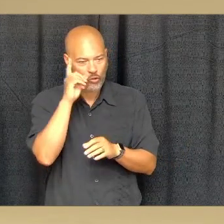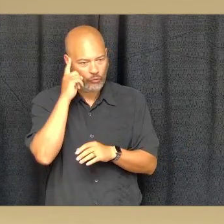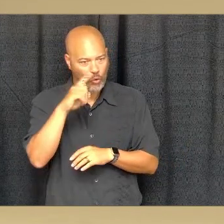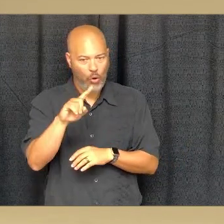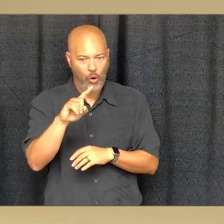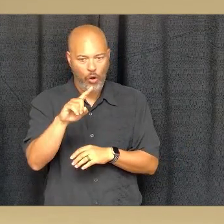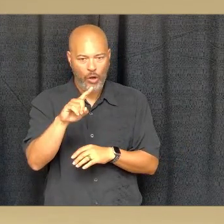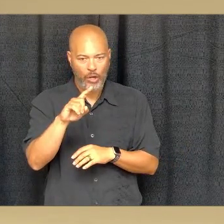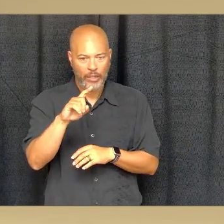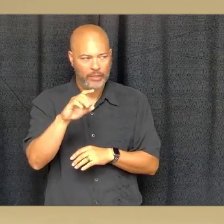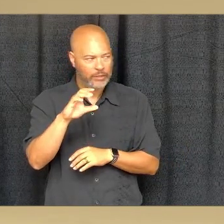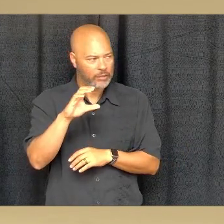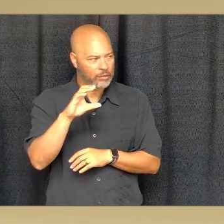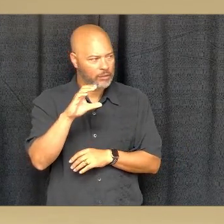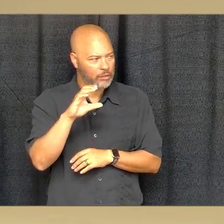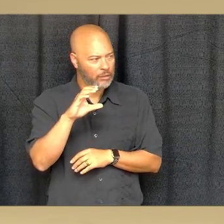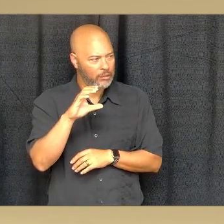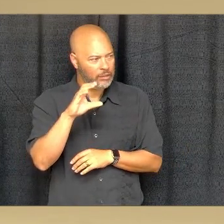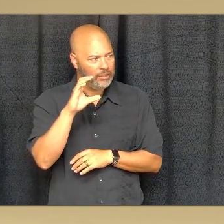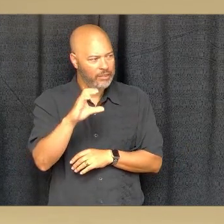for